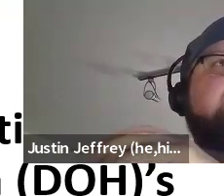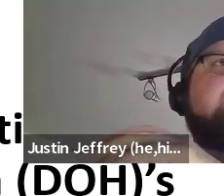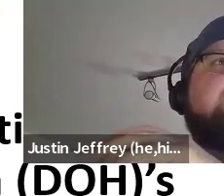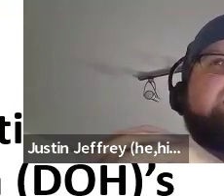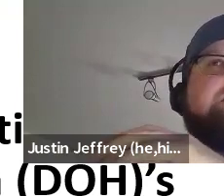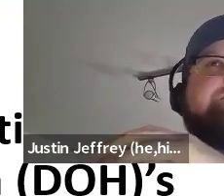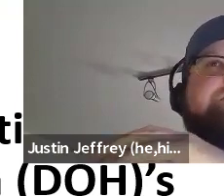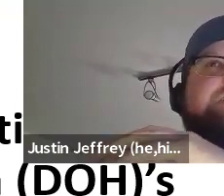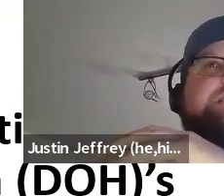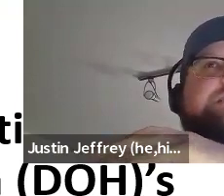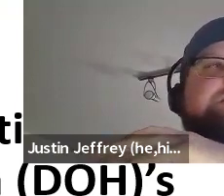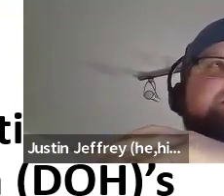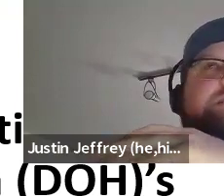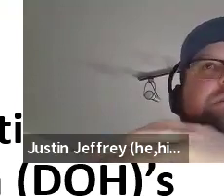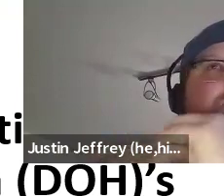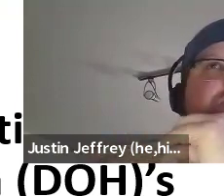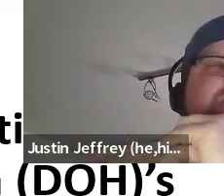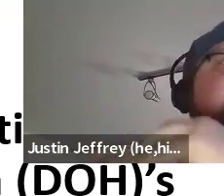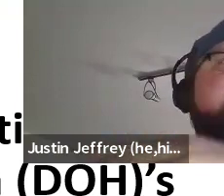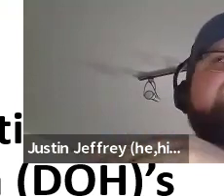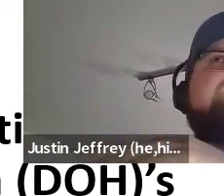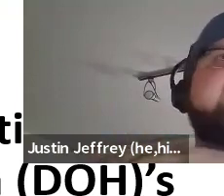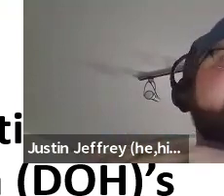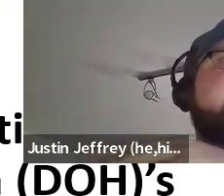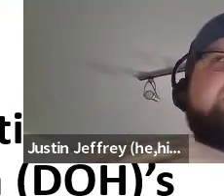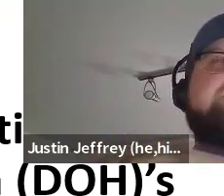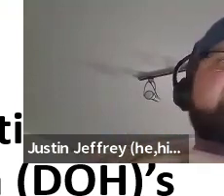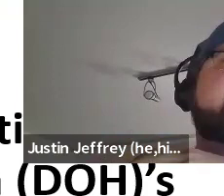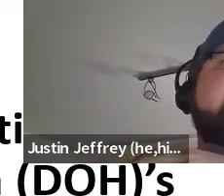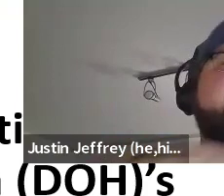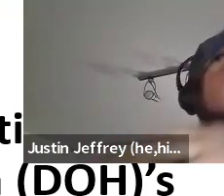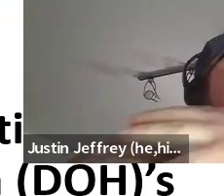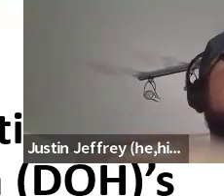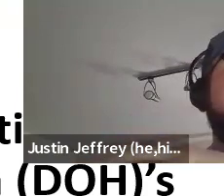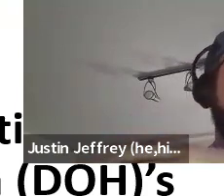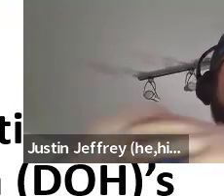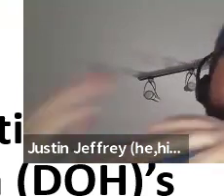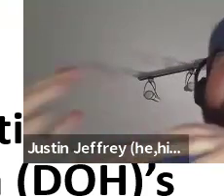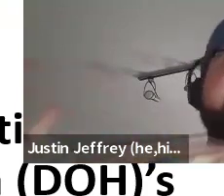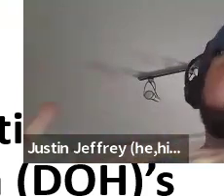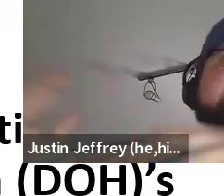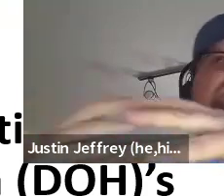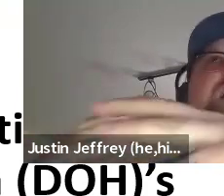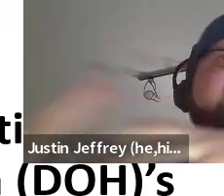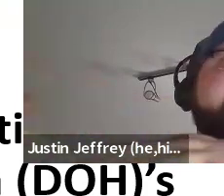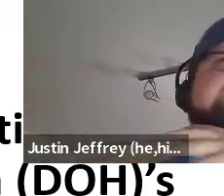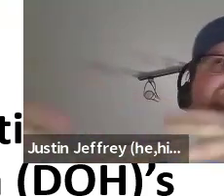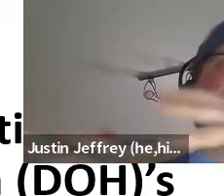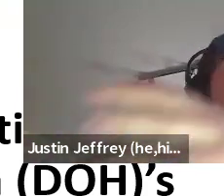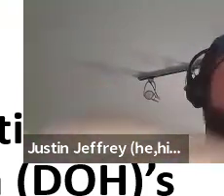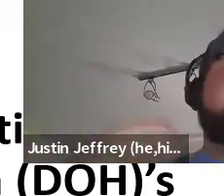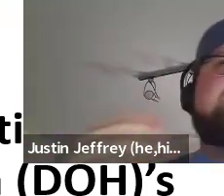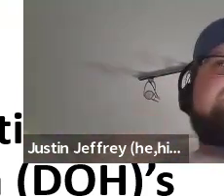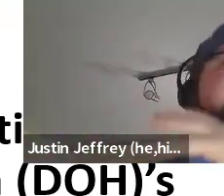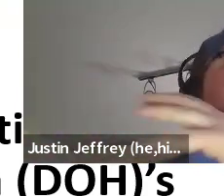heavy. It's inclusive to people who have internet, who are able to use or have access